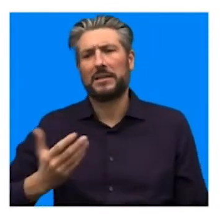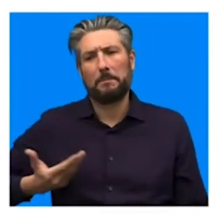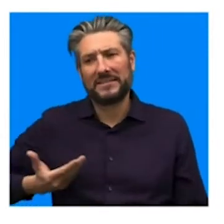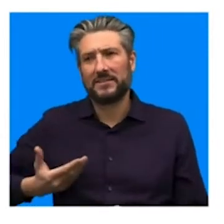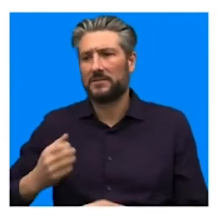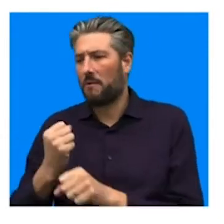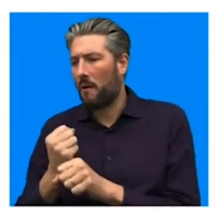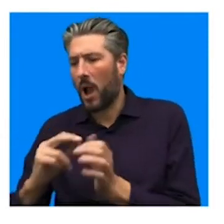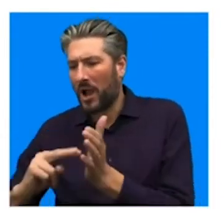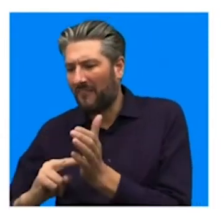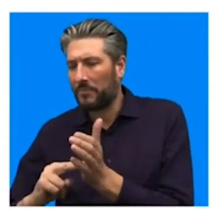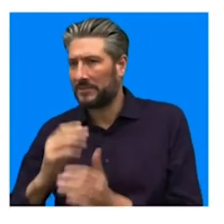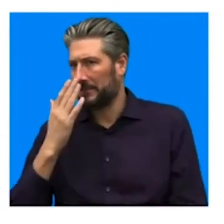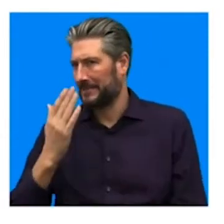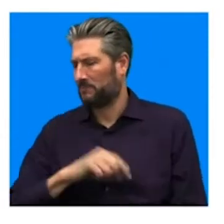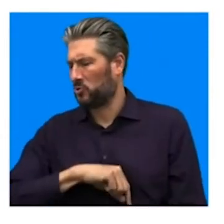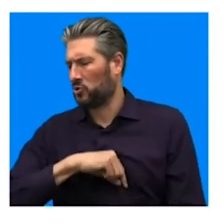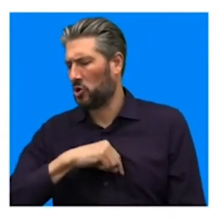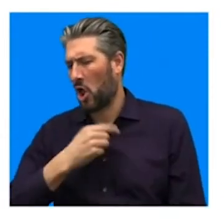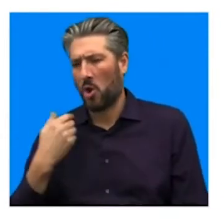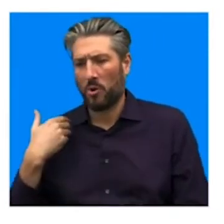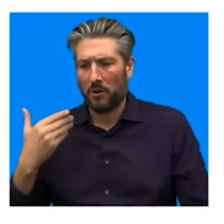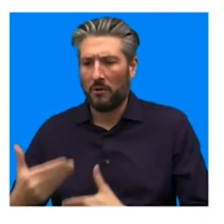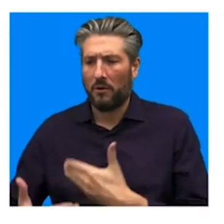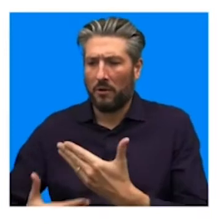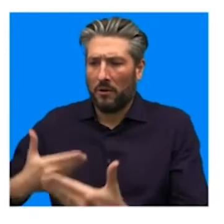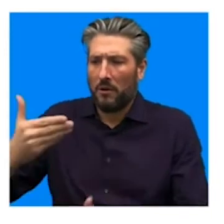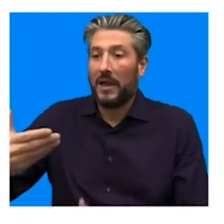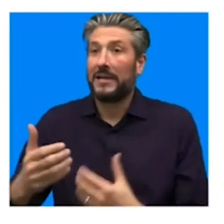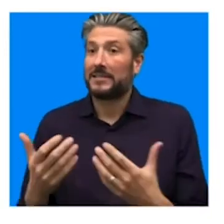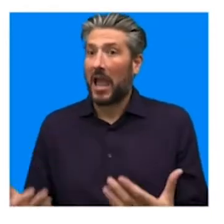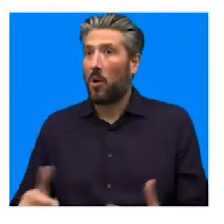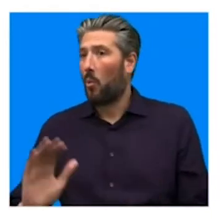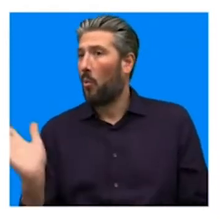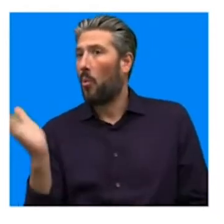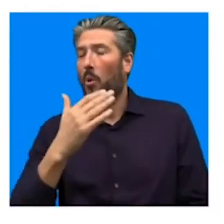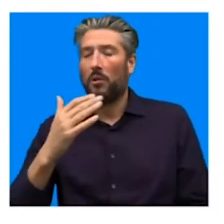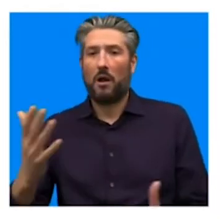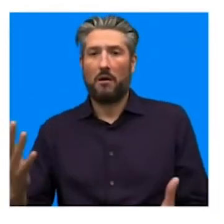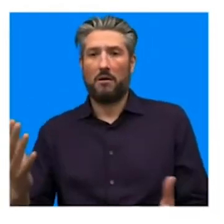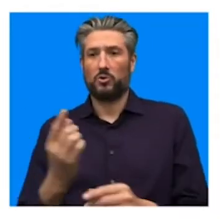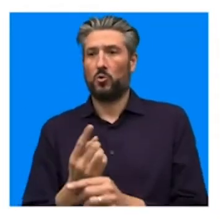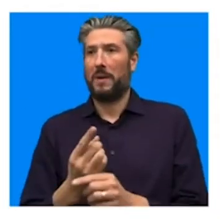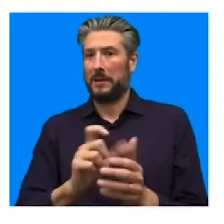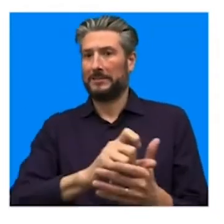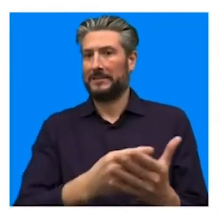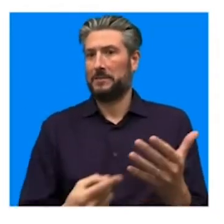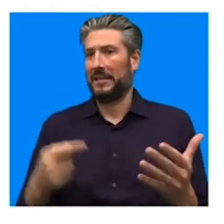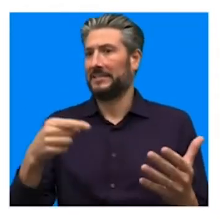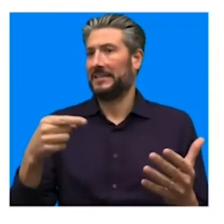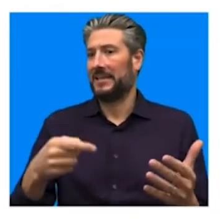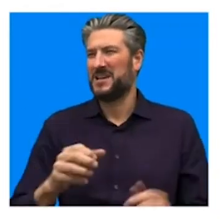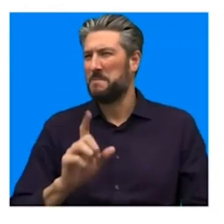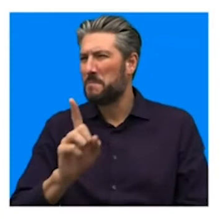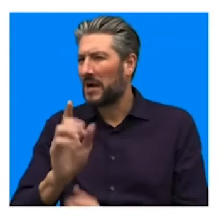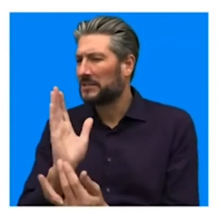peak. Now everybody has discovered disability. So we are yet to discover accessibility, the technical bit, because